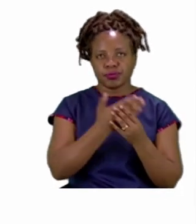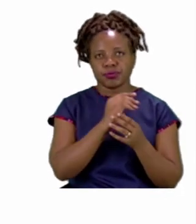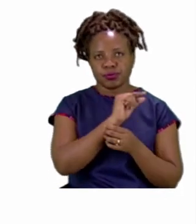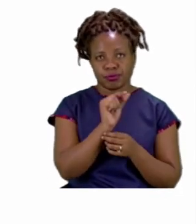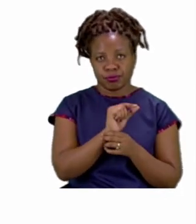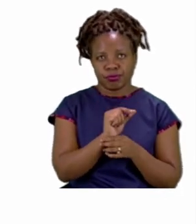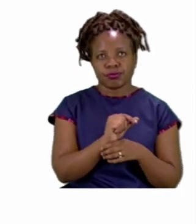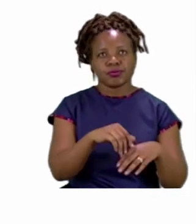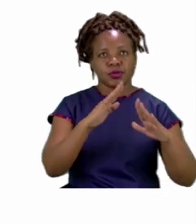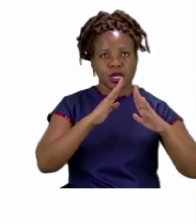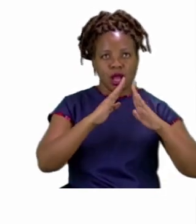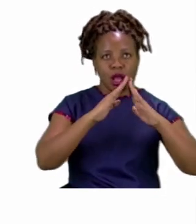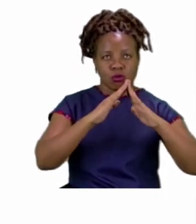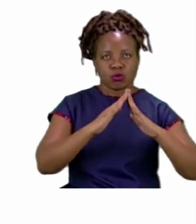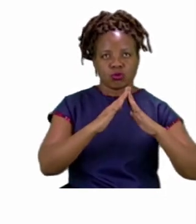rooms,